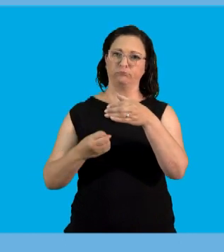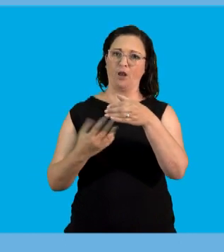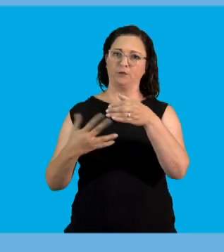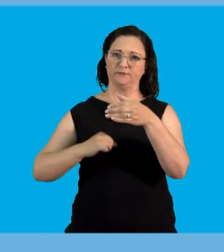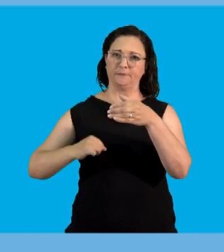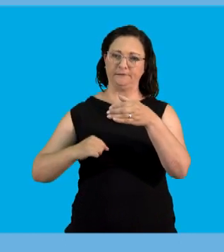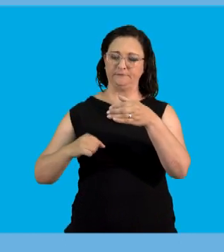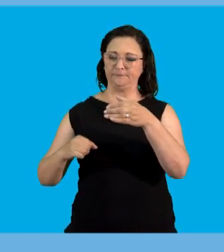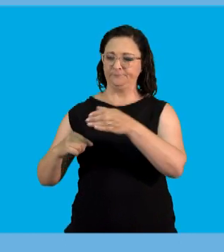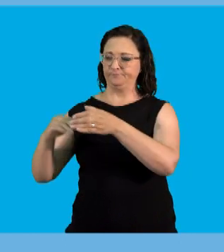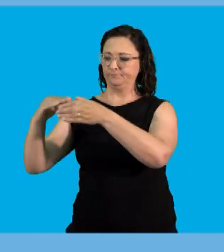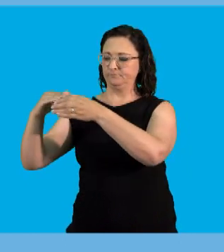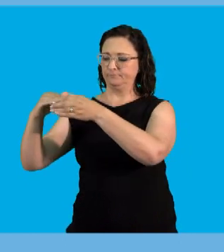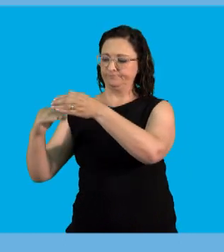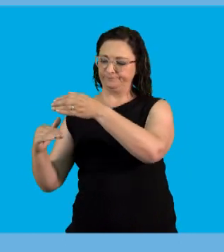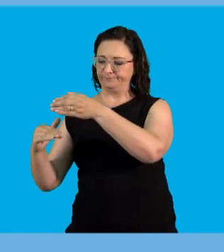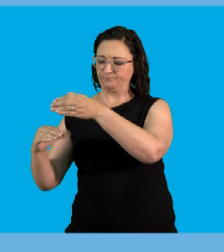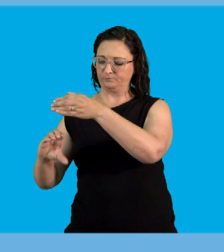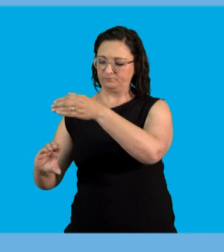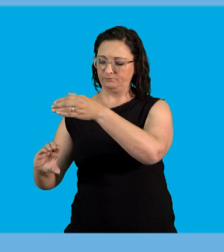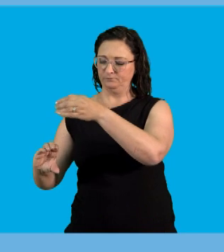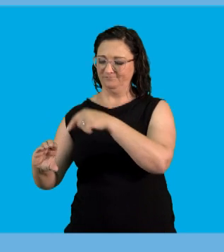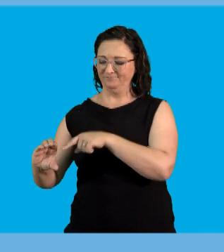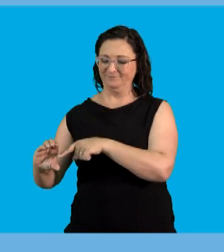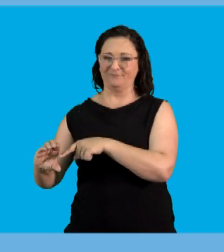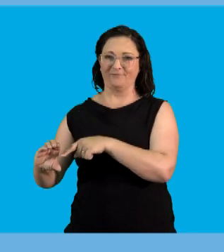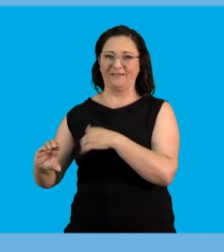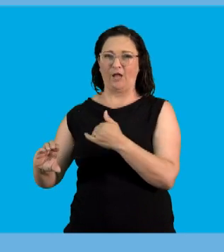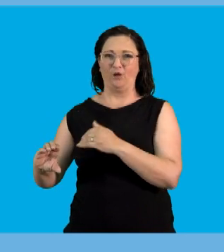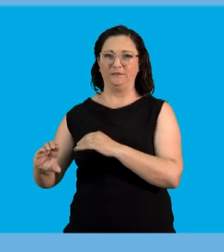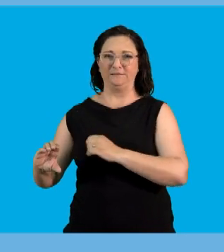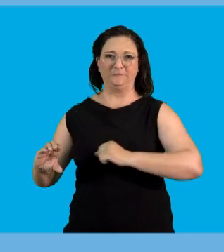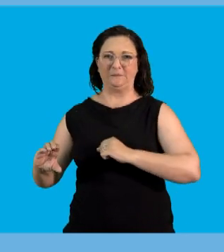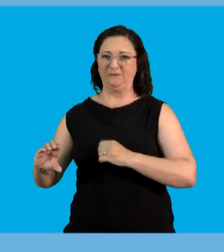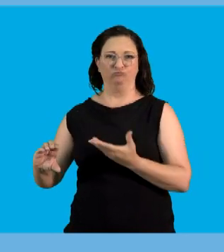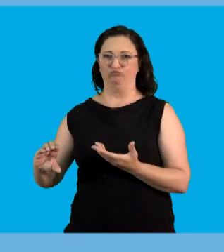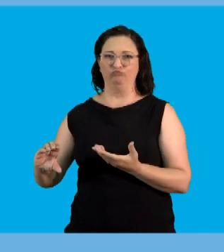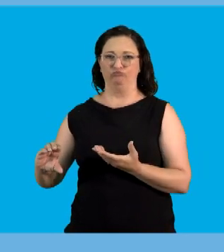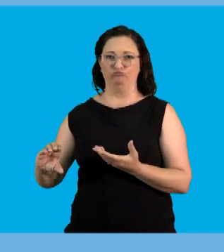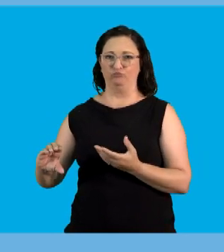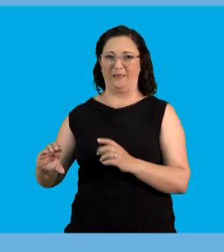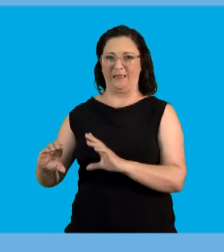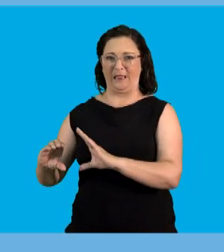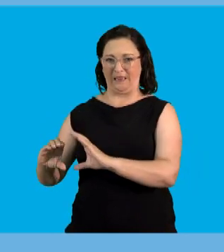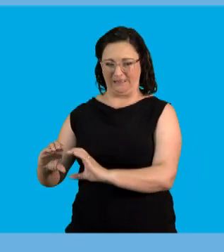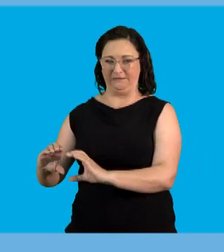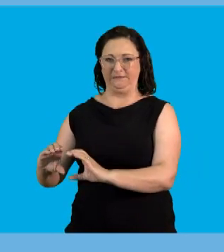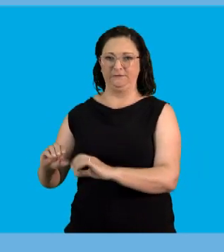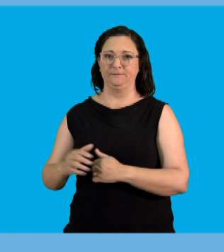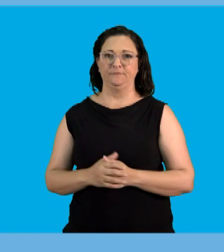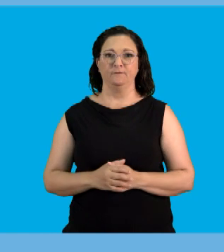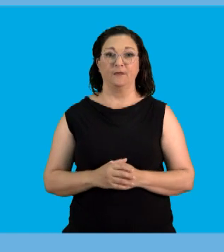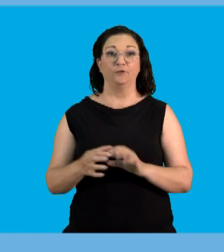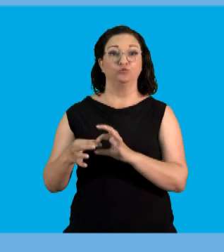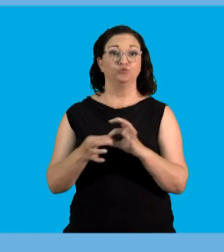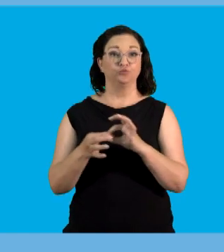but on picture number 2, the space for the particles to move has been decreased. And remember we said that the relationship between volume